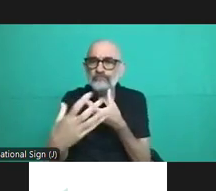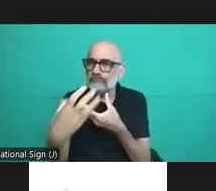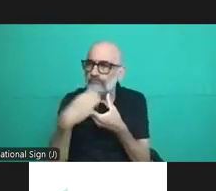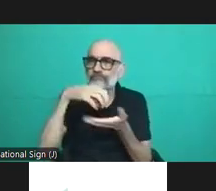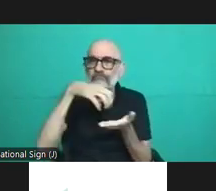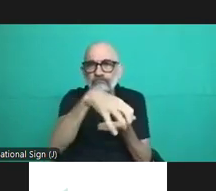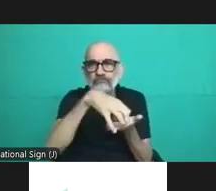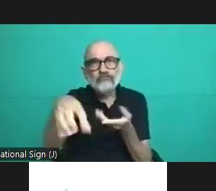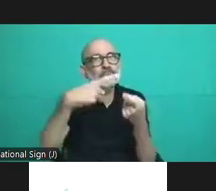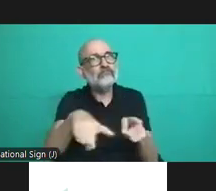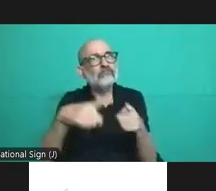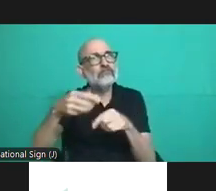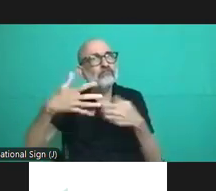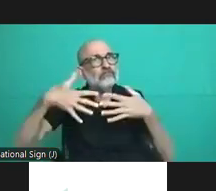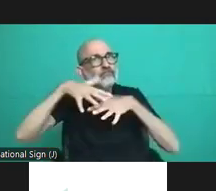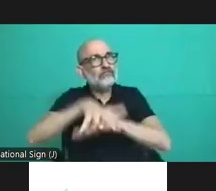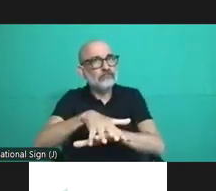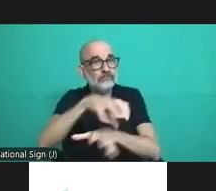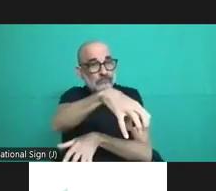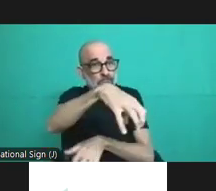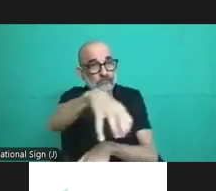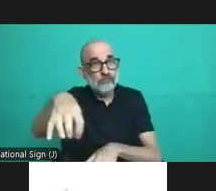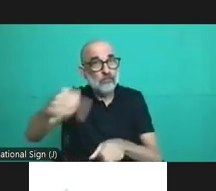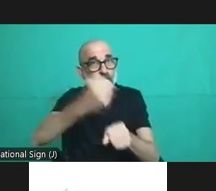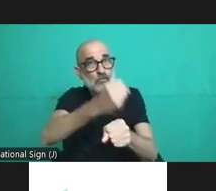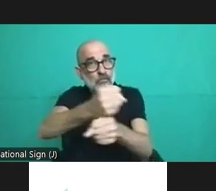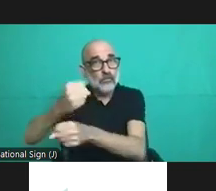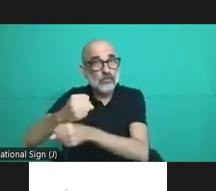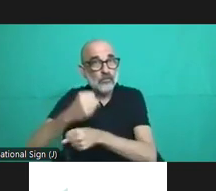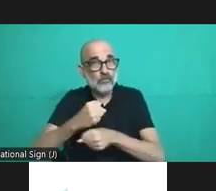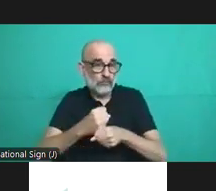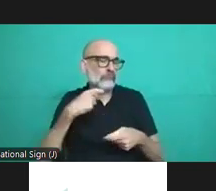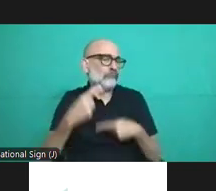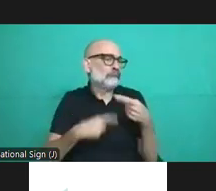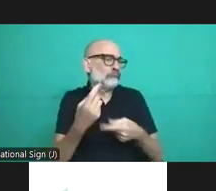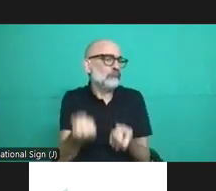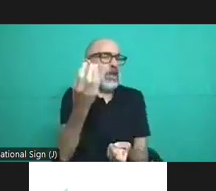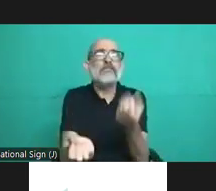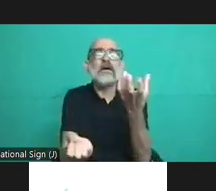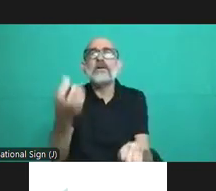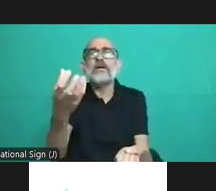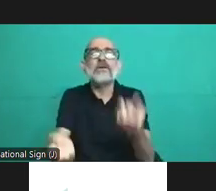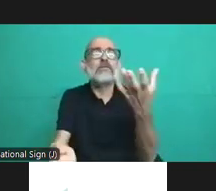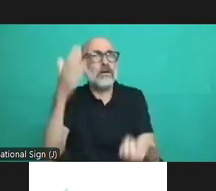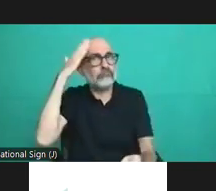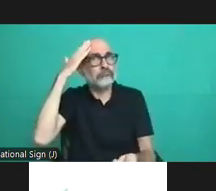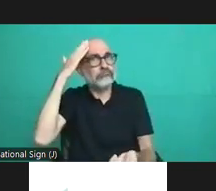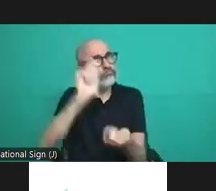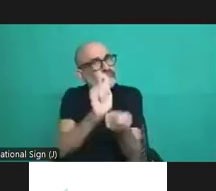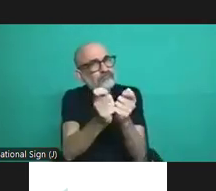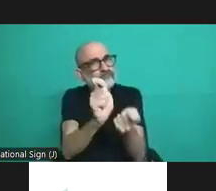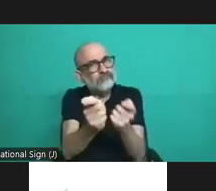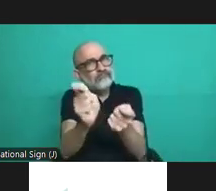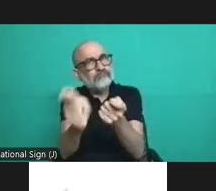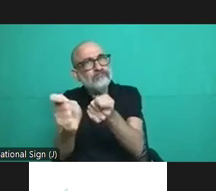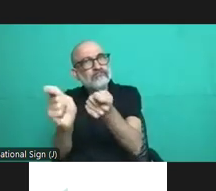capacities and translate the primary healthcare approach from concept to